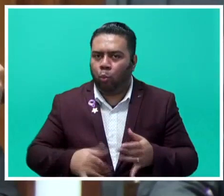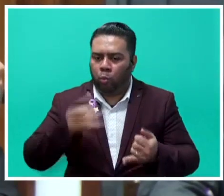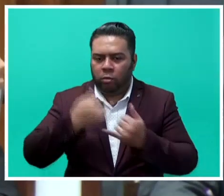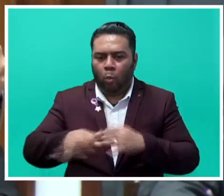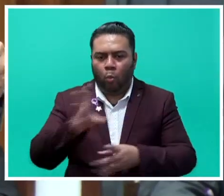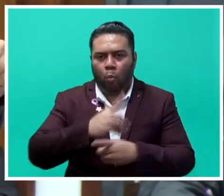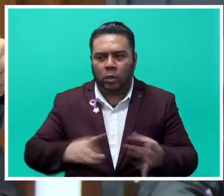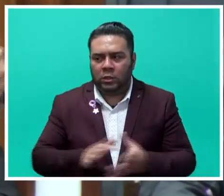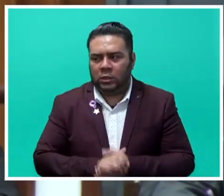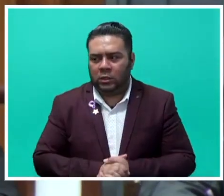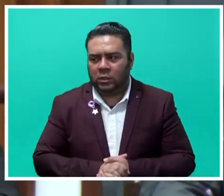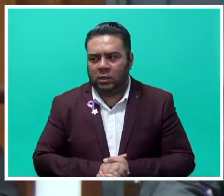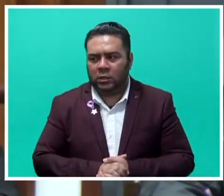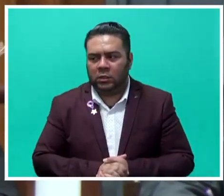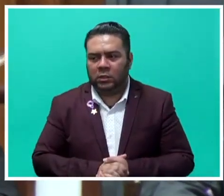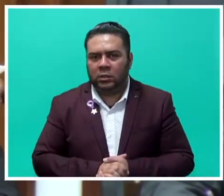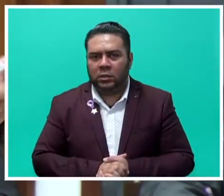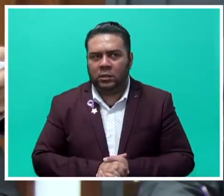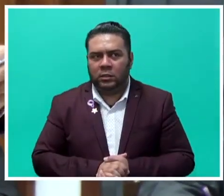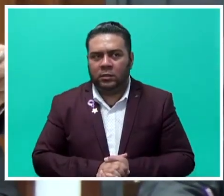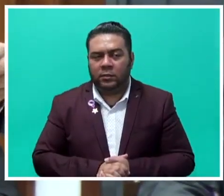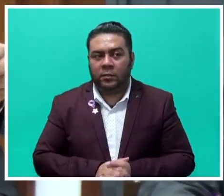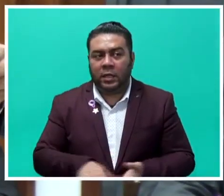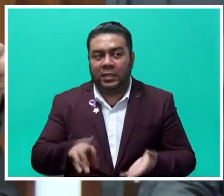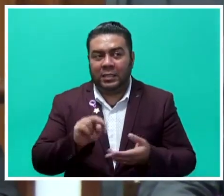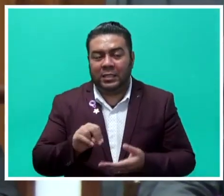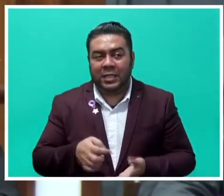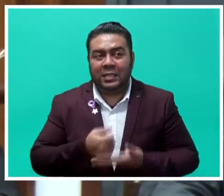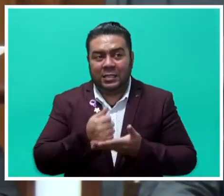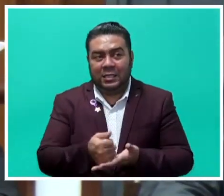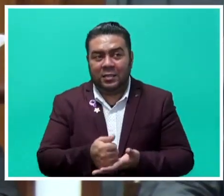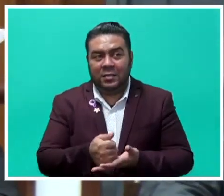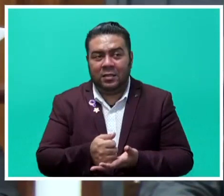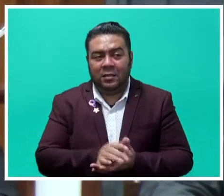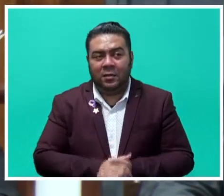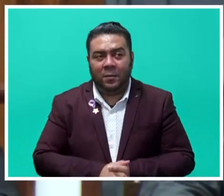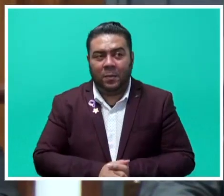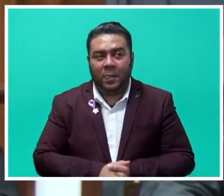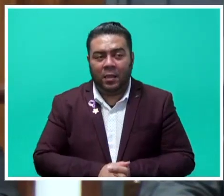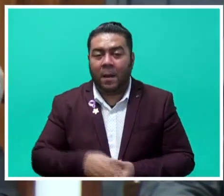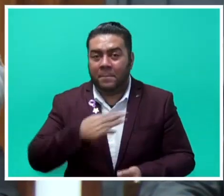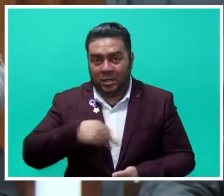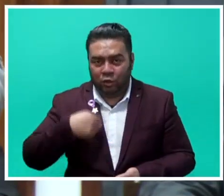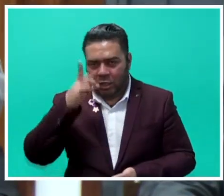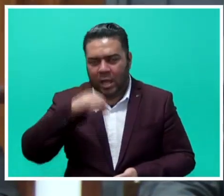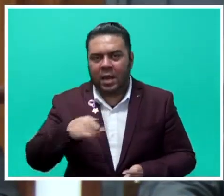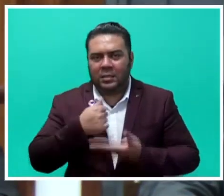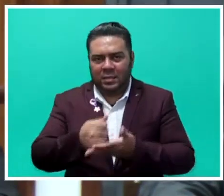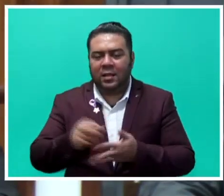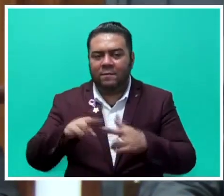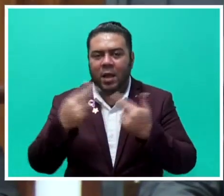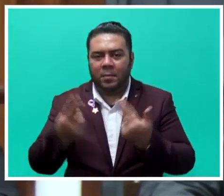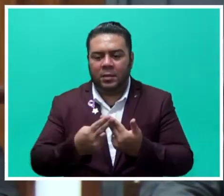And with this assistance, the ministry is able to assist the families that